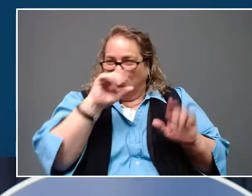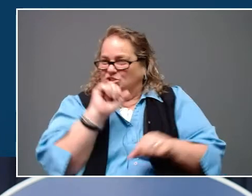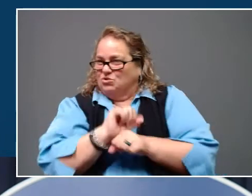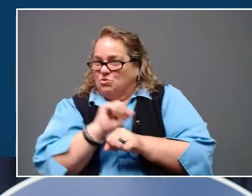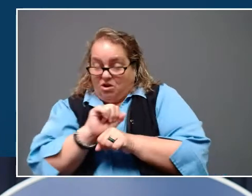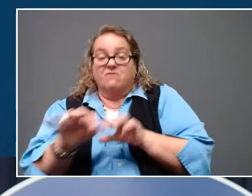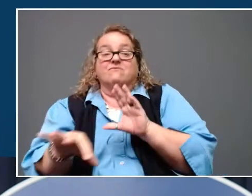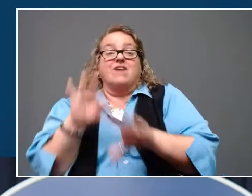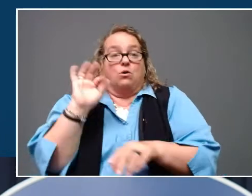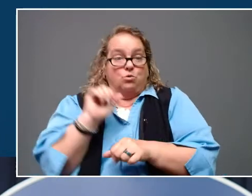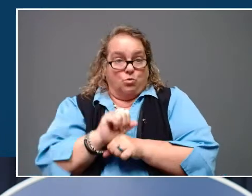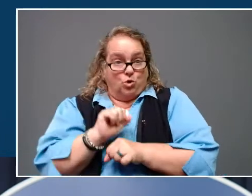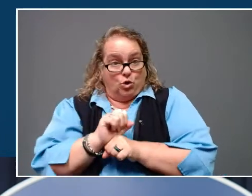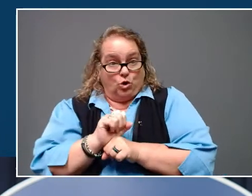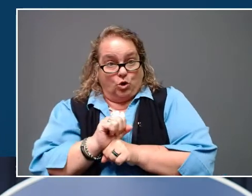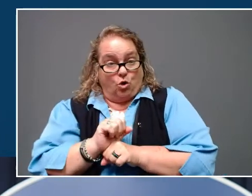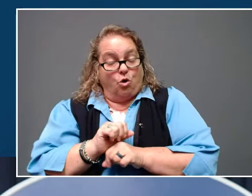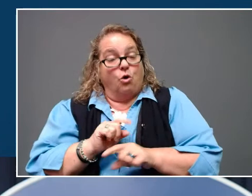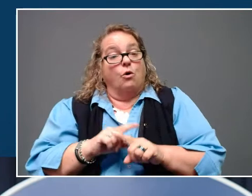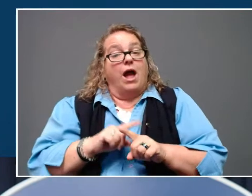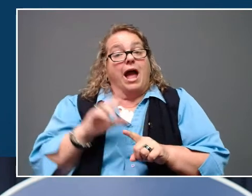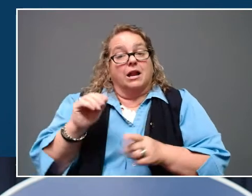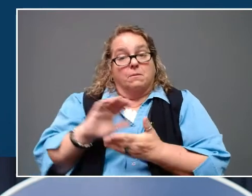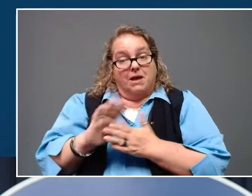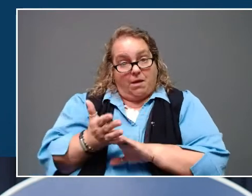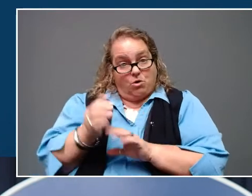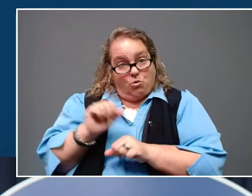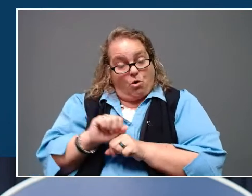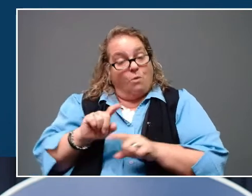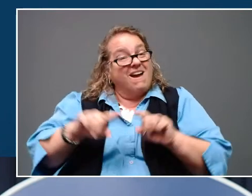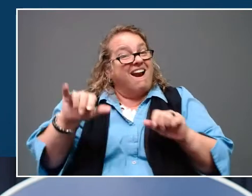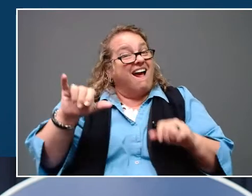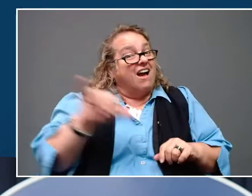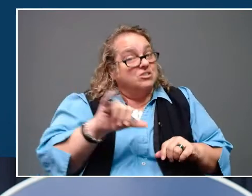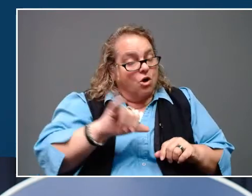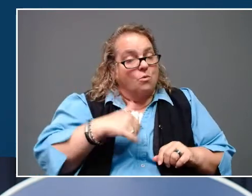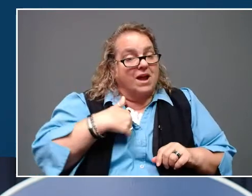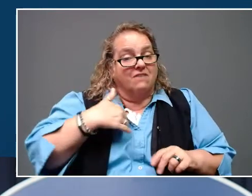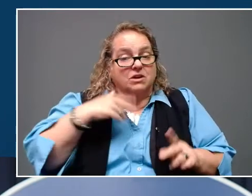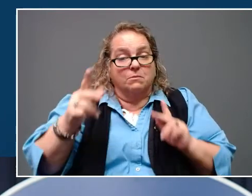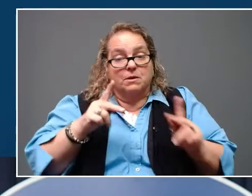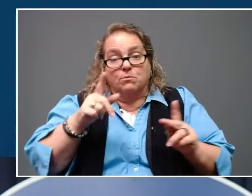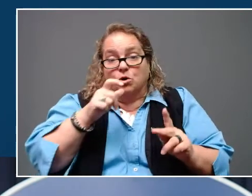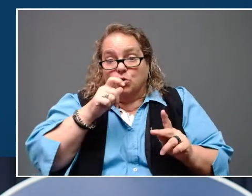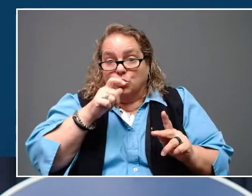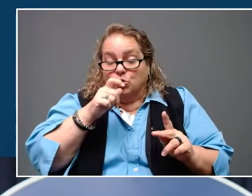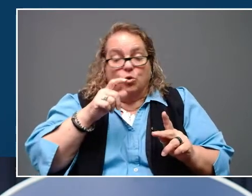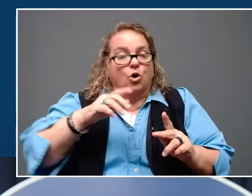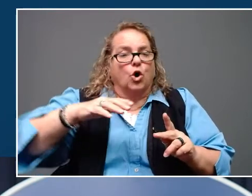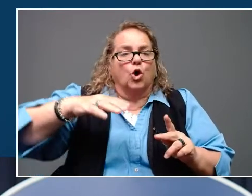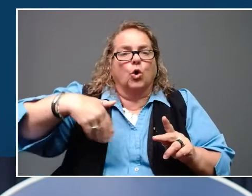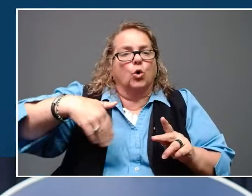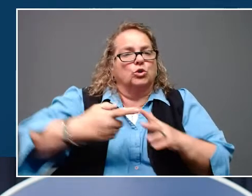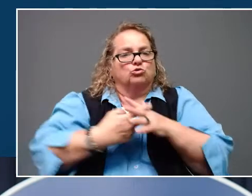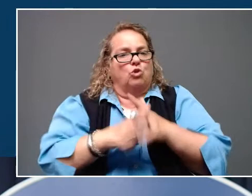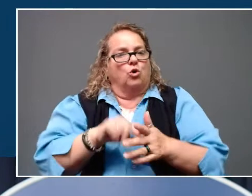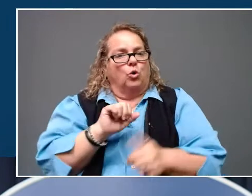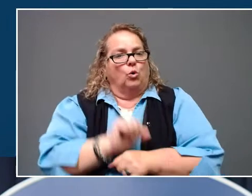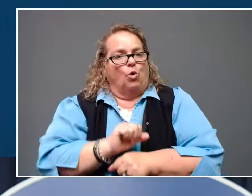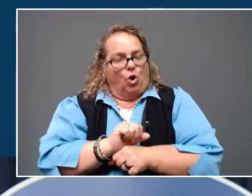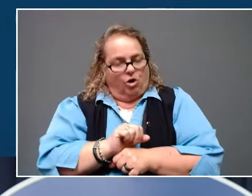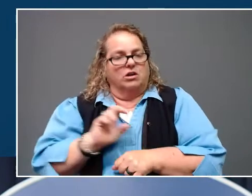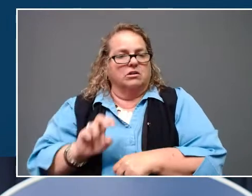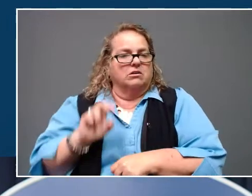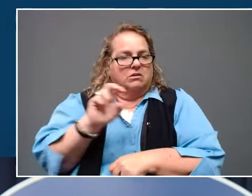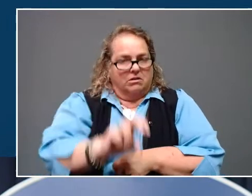work and became gainfully employed. We also had people that were out of the labor market that got back in and took a